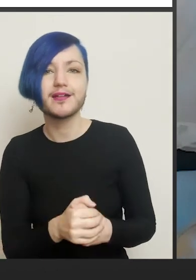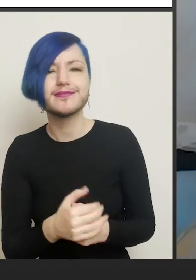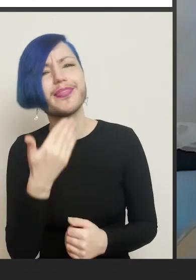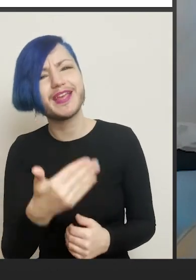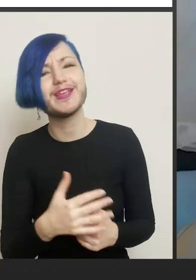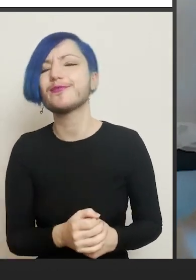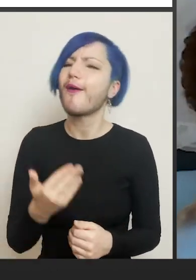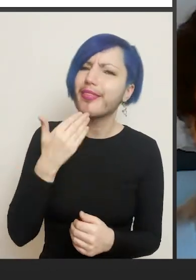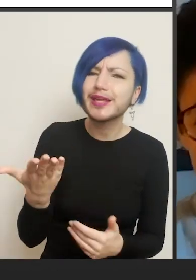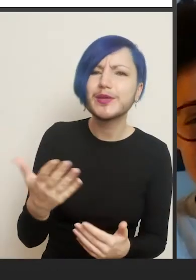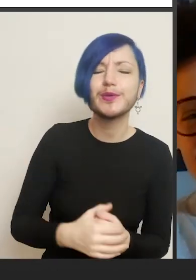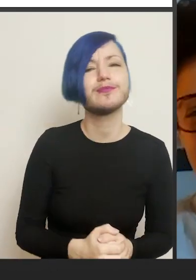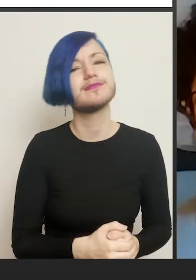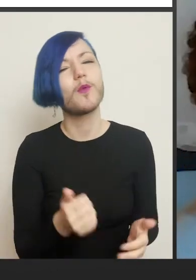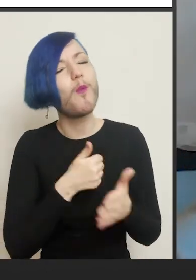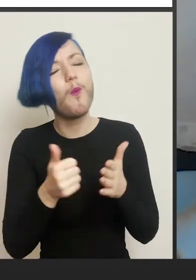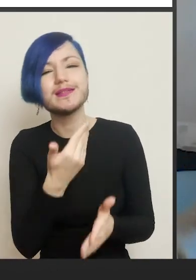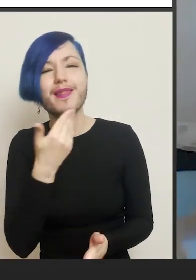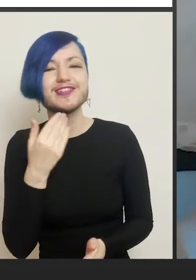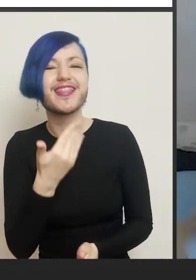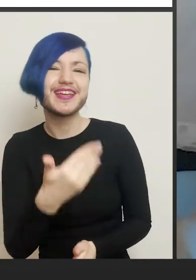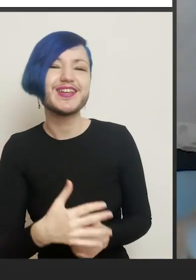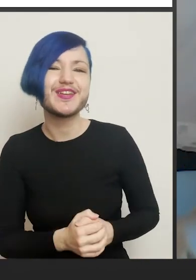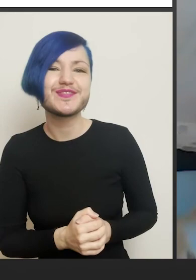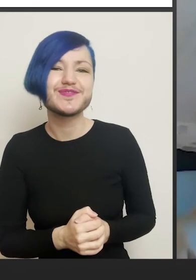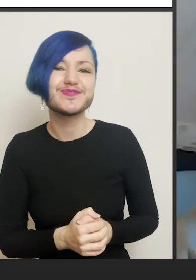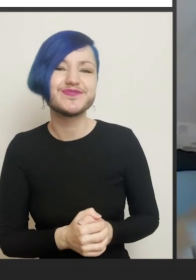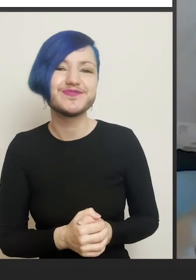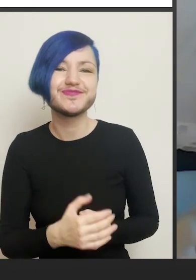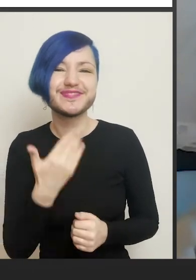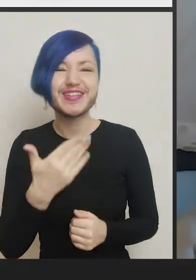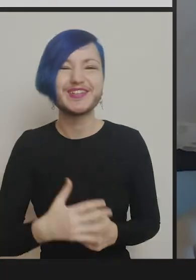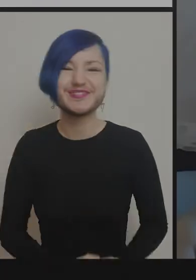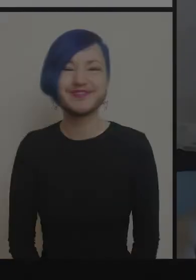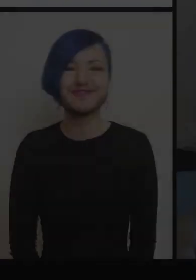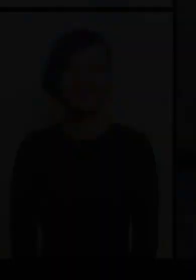so much. Always a delight. Thank you. Cheers.